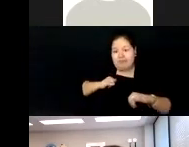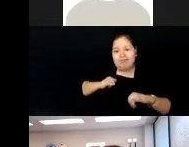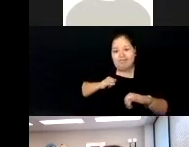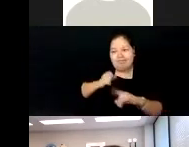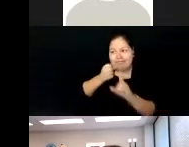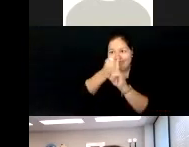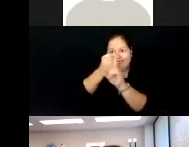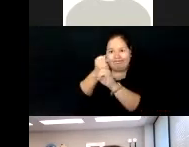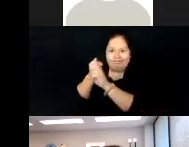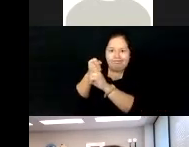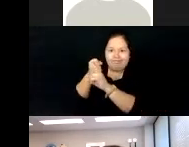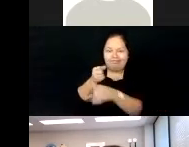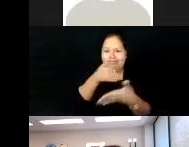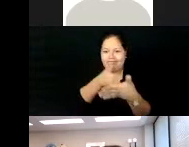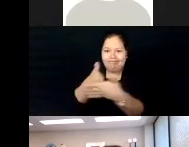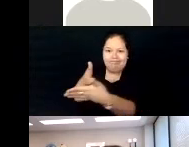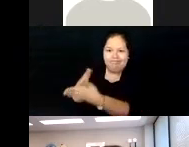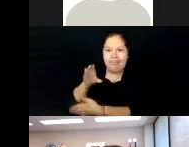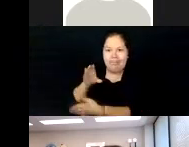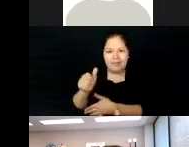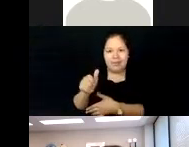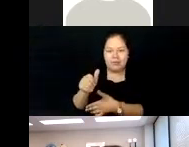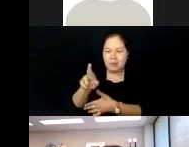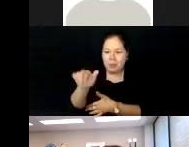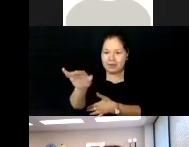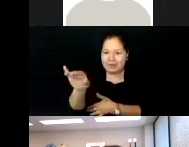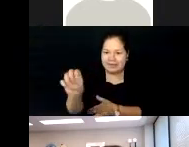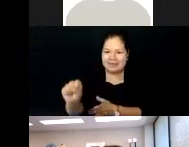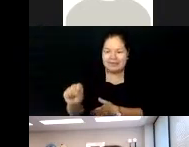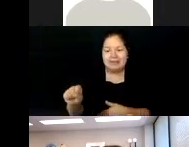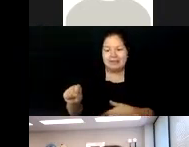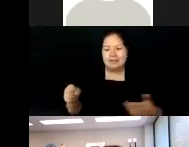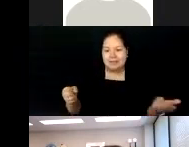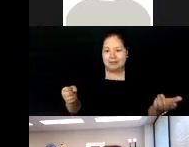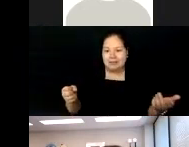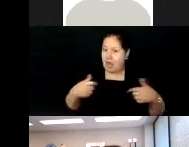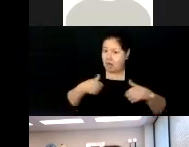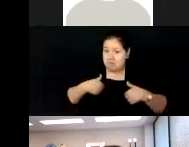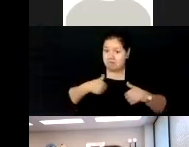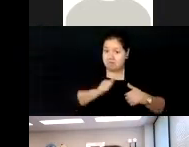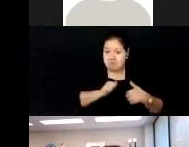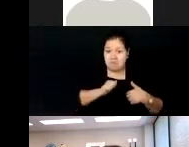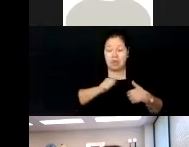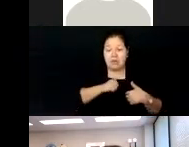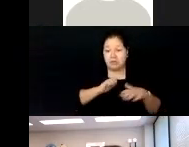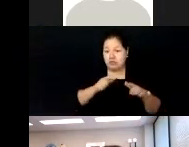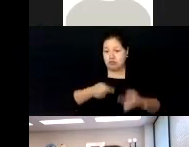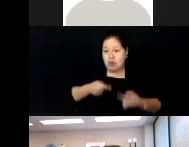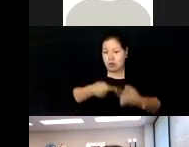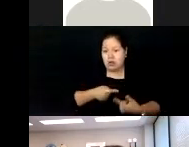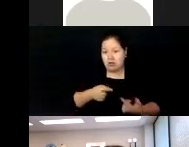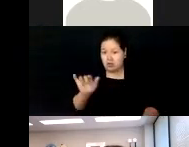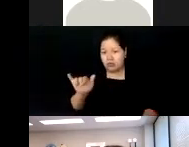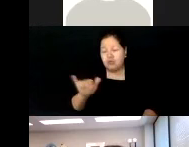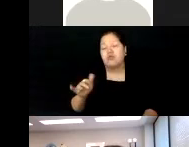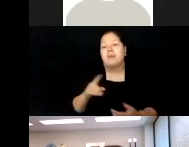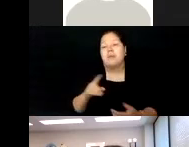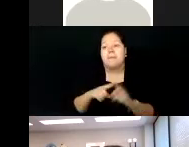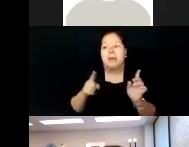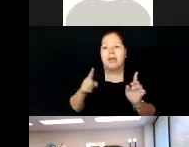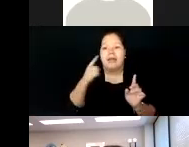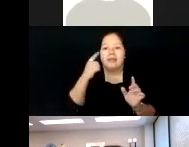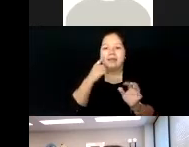is something that I know for myself I have a challenge with. But I think first and foremost,